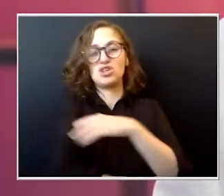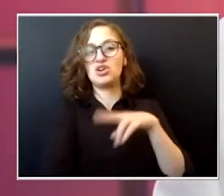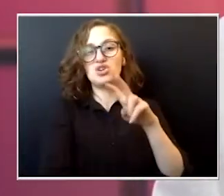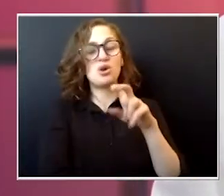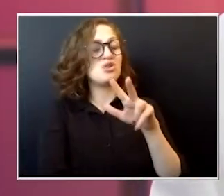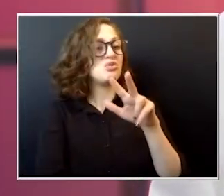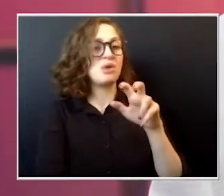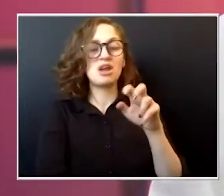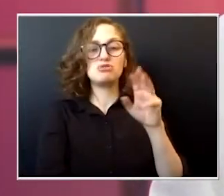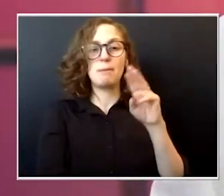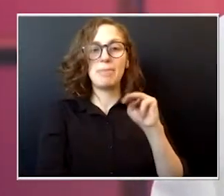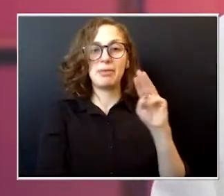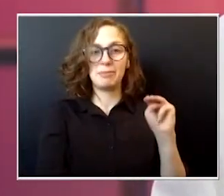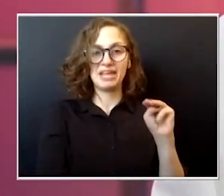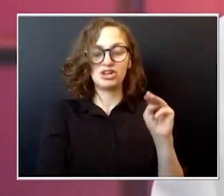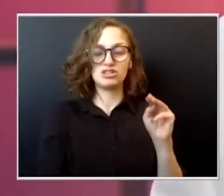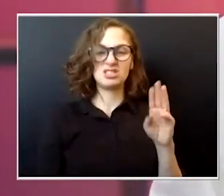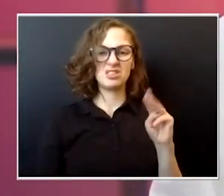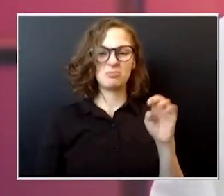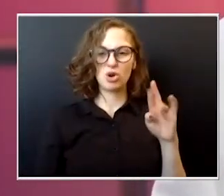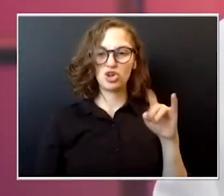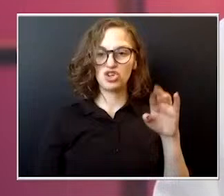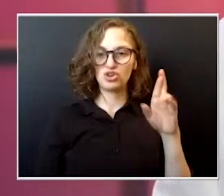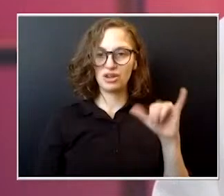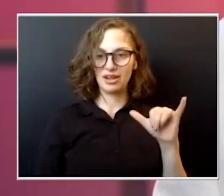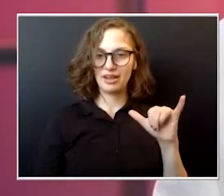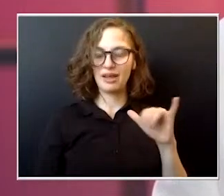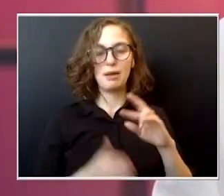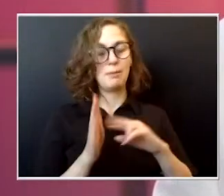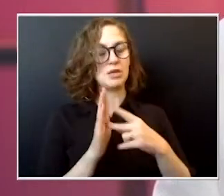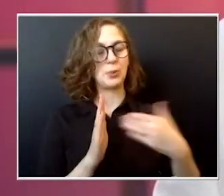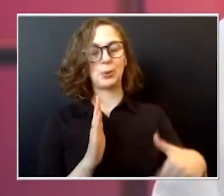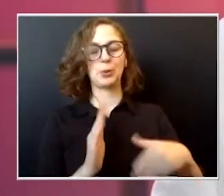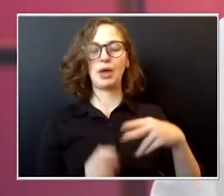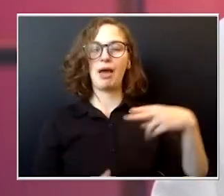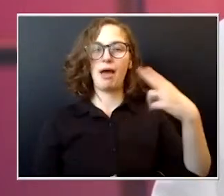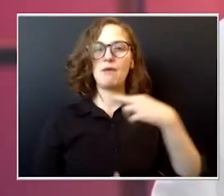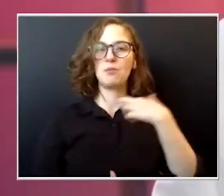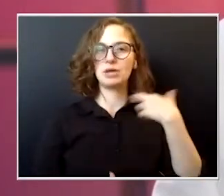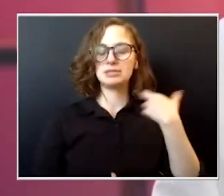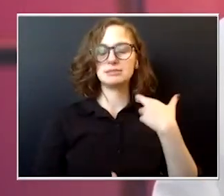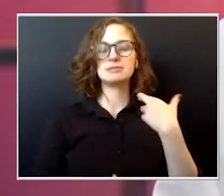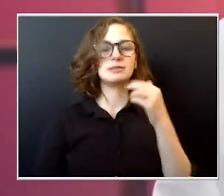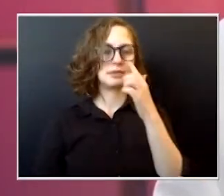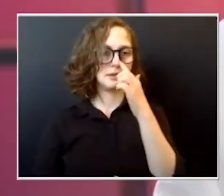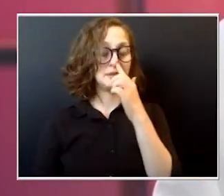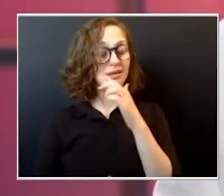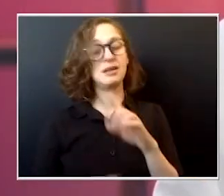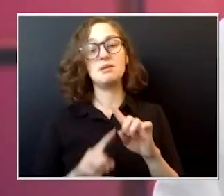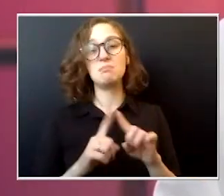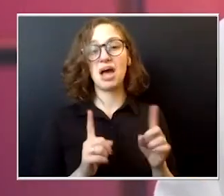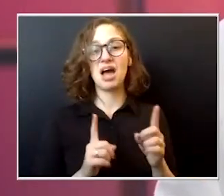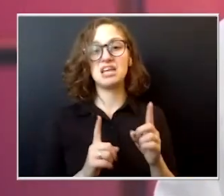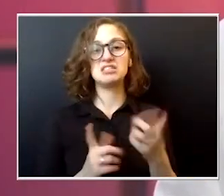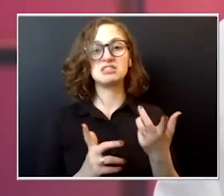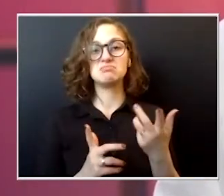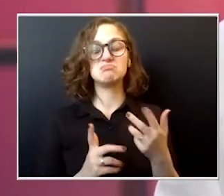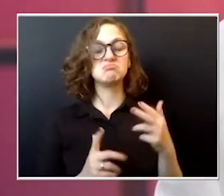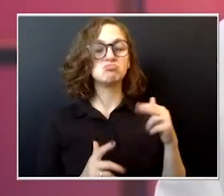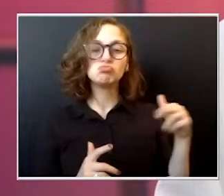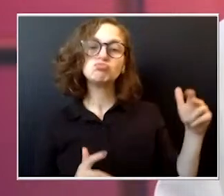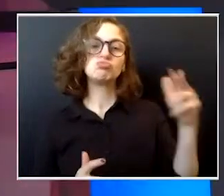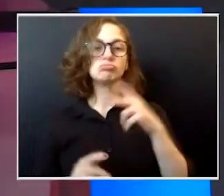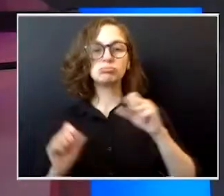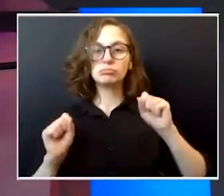So that was the main limitation in activity, but aerobic exercise, I was still pretty active and in good